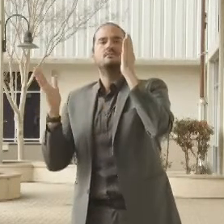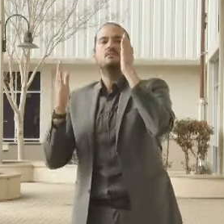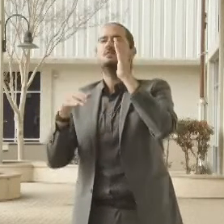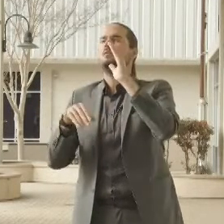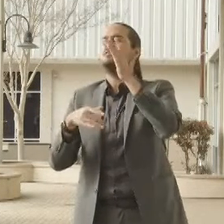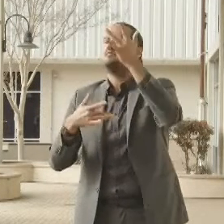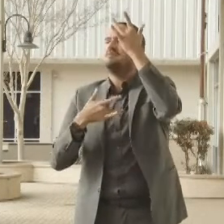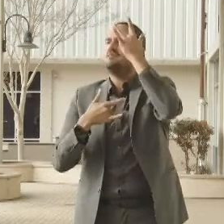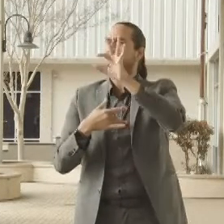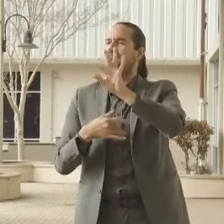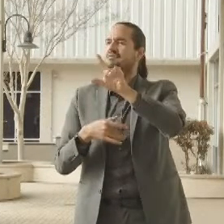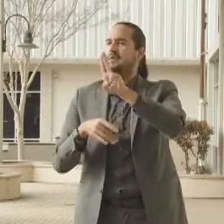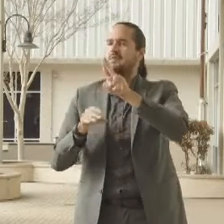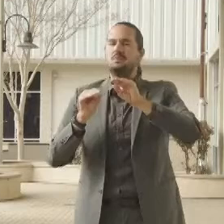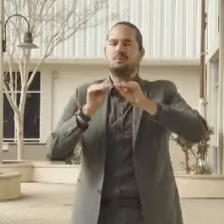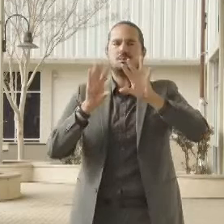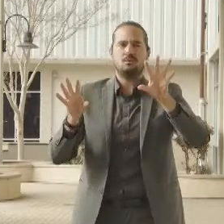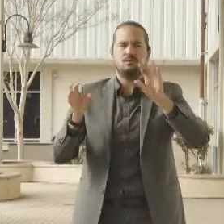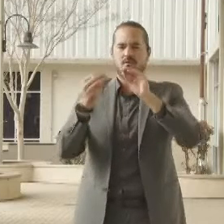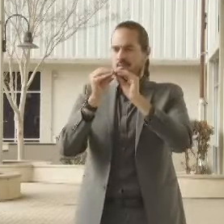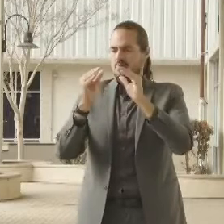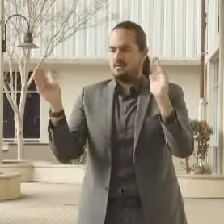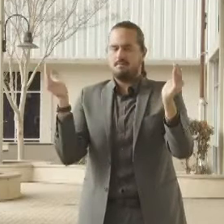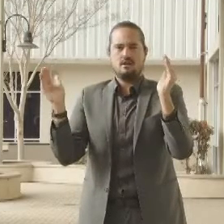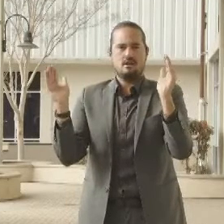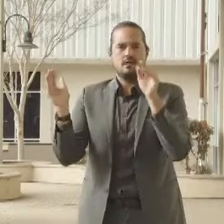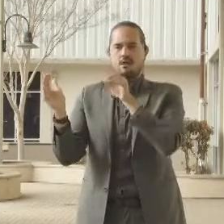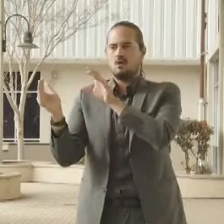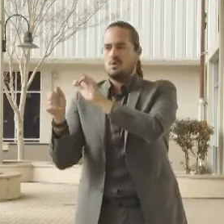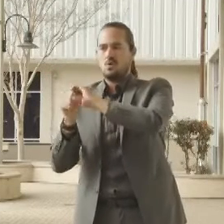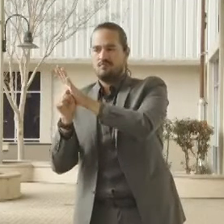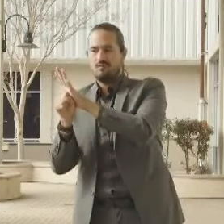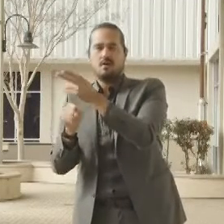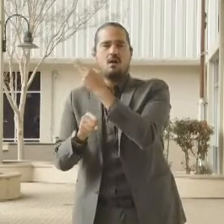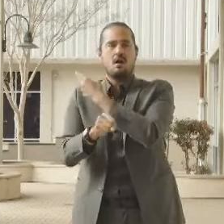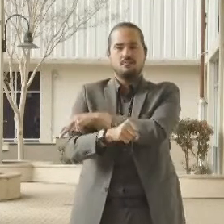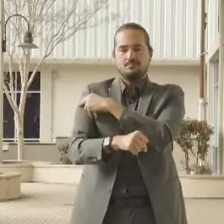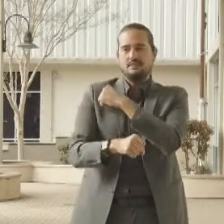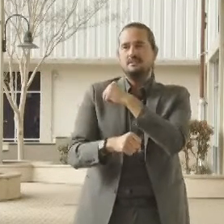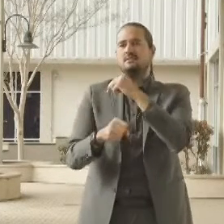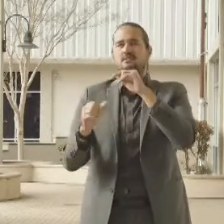comparison of hospitalization and